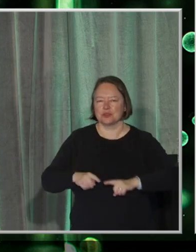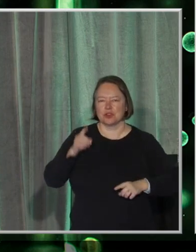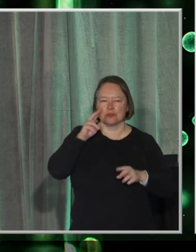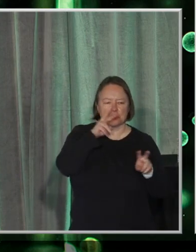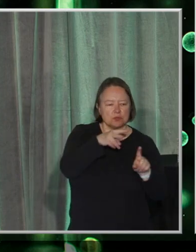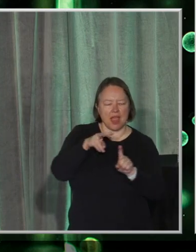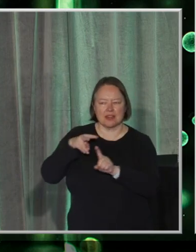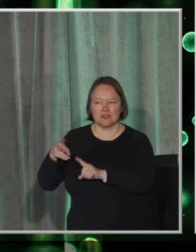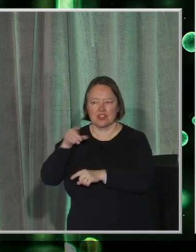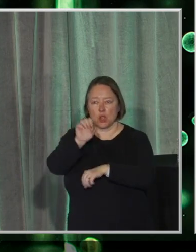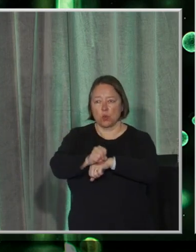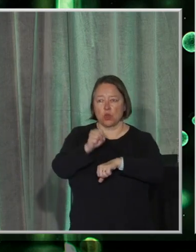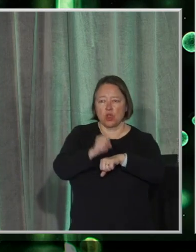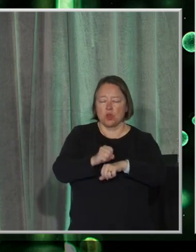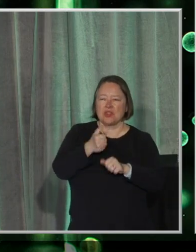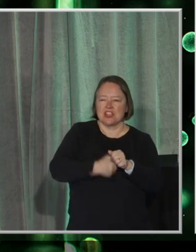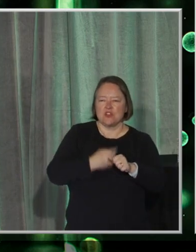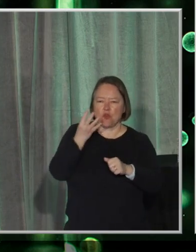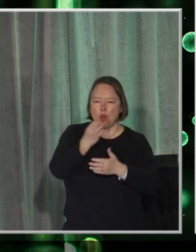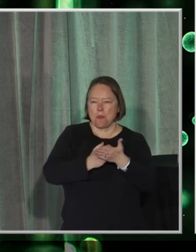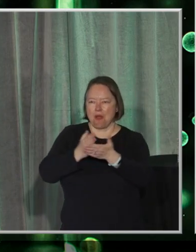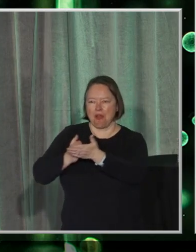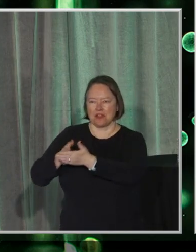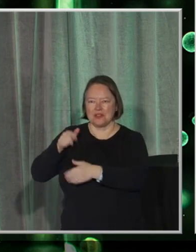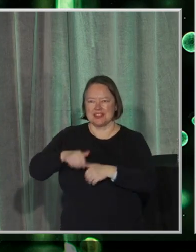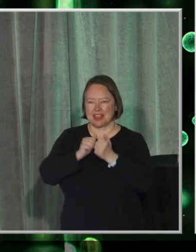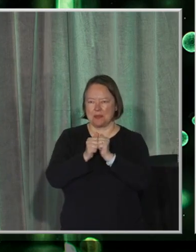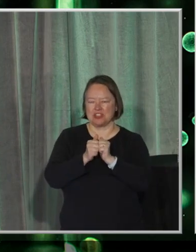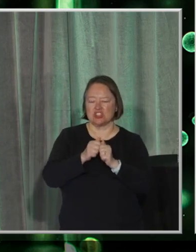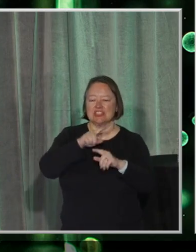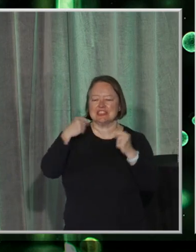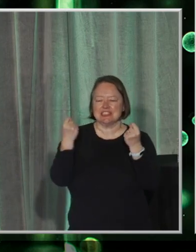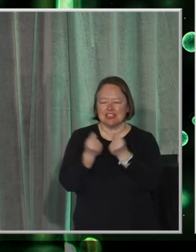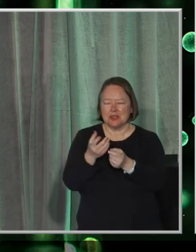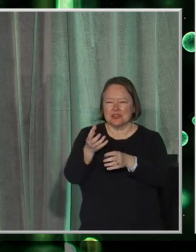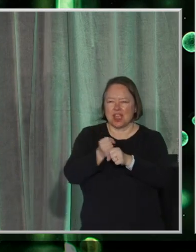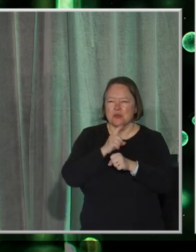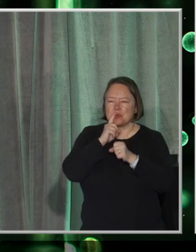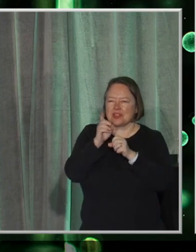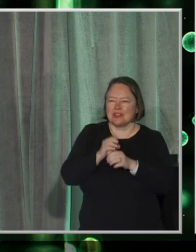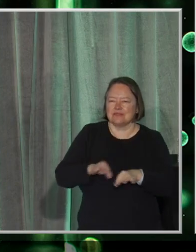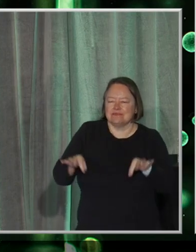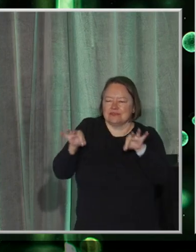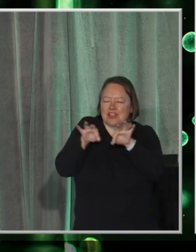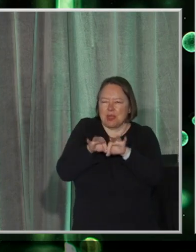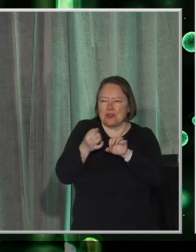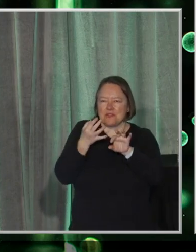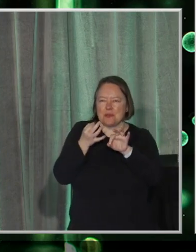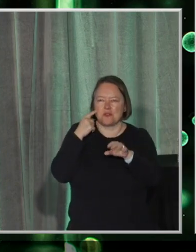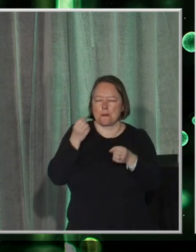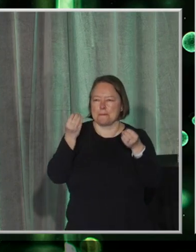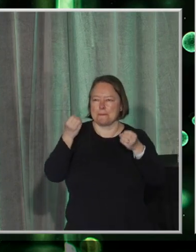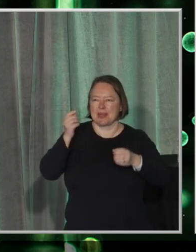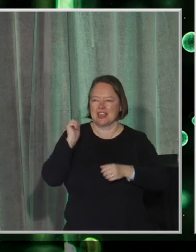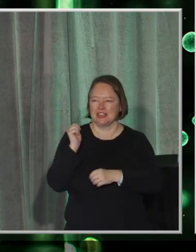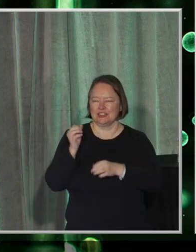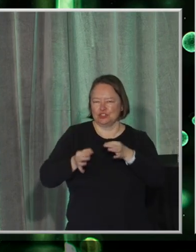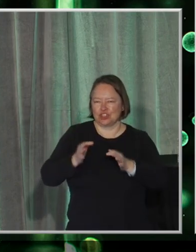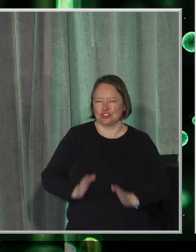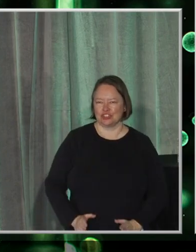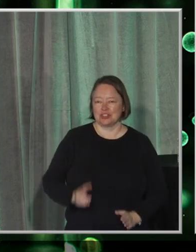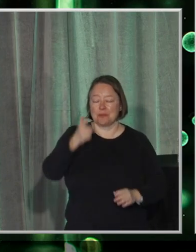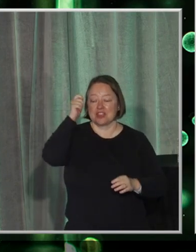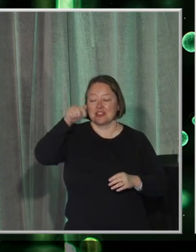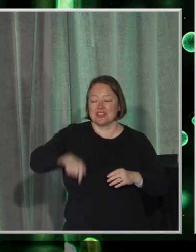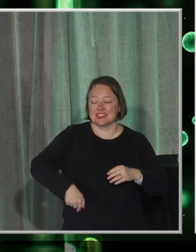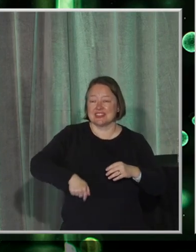work. At each of the four phases of competition, teams receive valuable feedback from multiple judges. And it's because